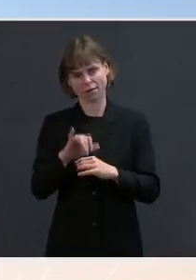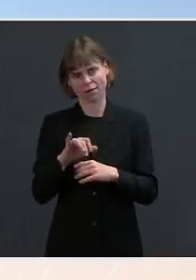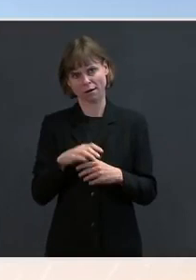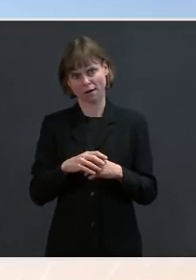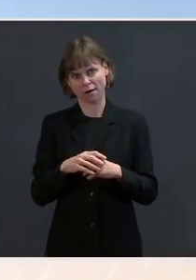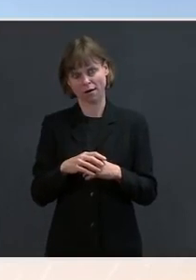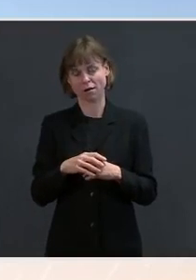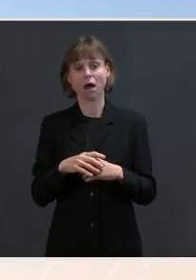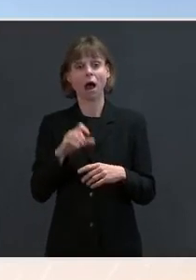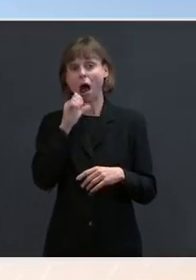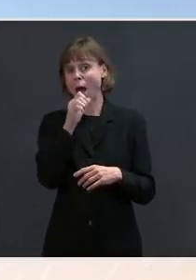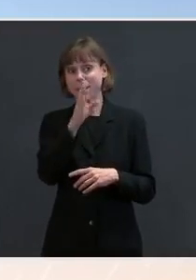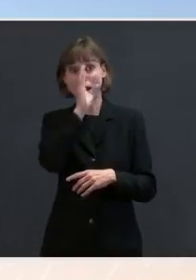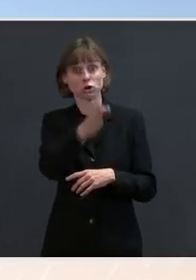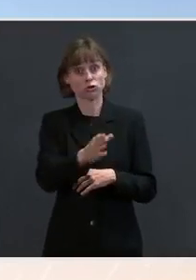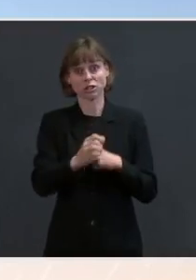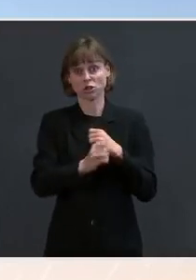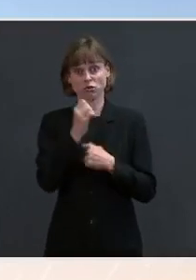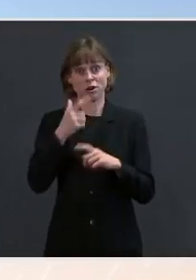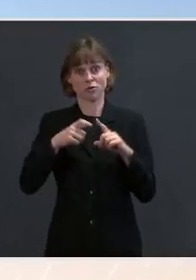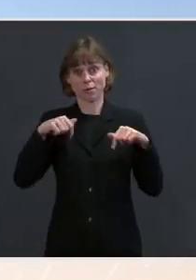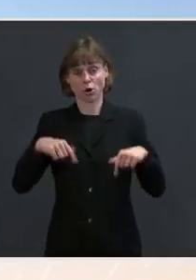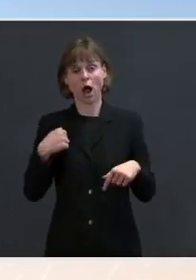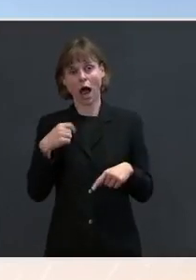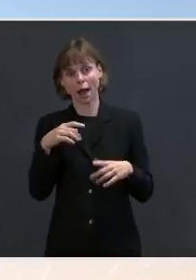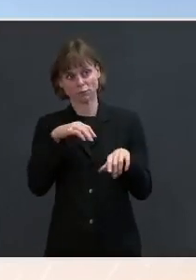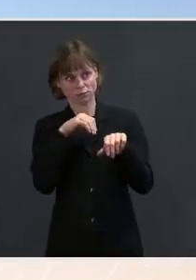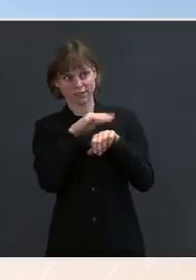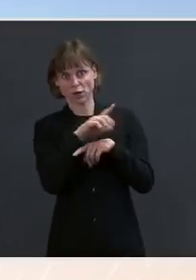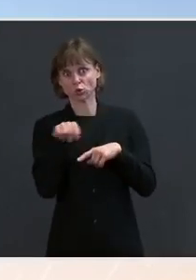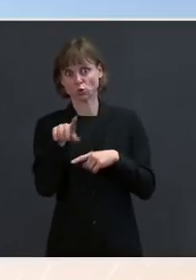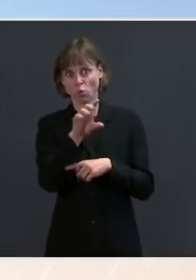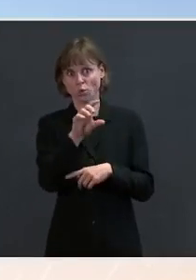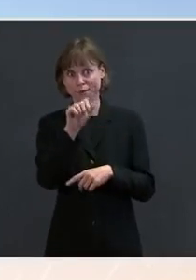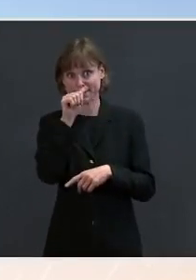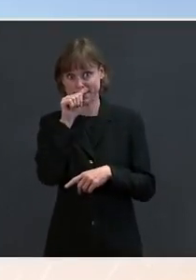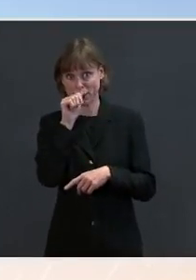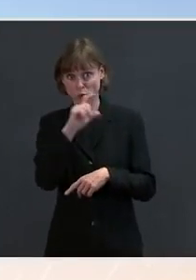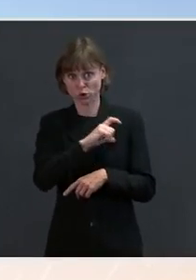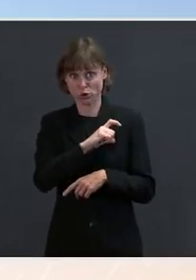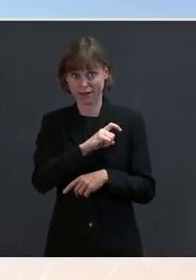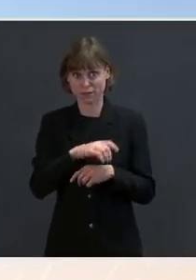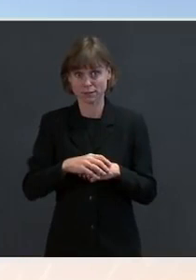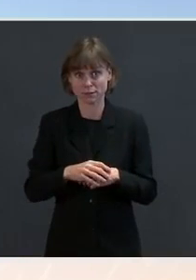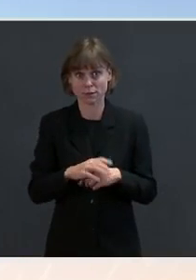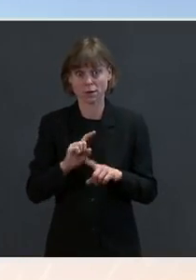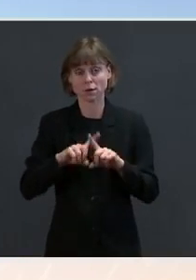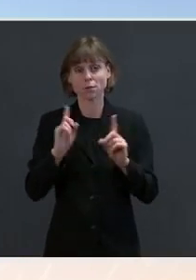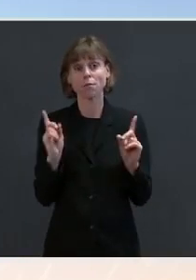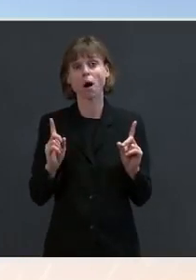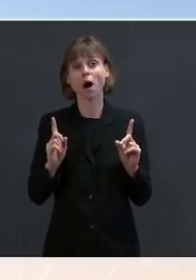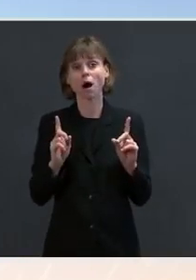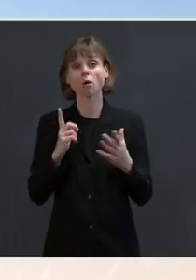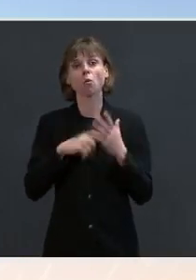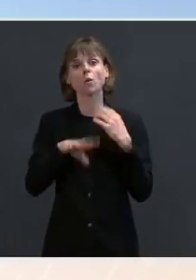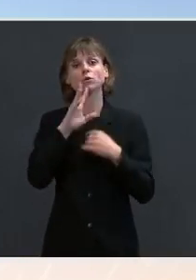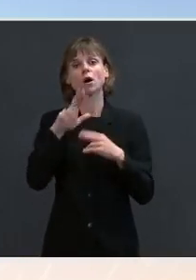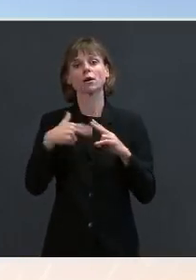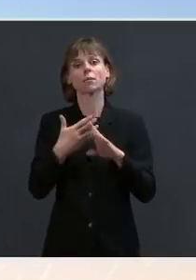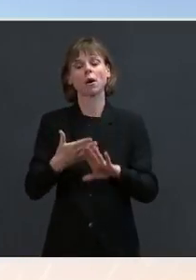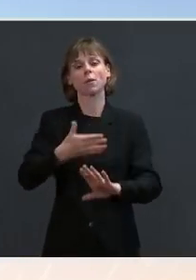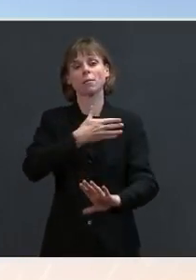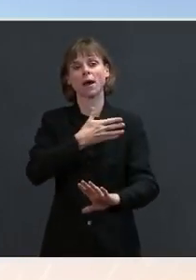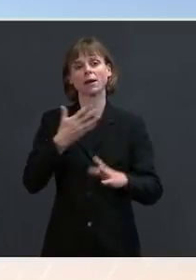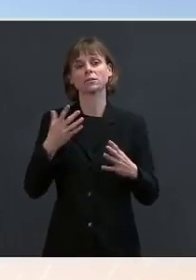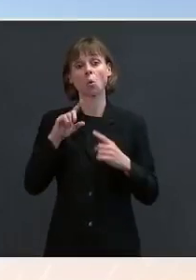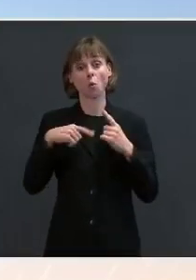under any circumstance from here. I'd certainly point you to the Secret Service. I would say, broadly speaking, what we've confirmed and talked about in the past is that when